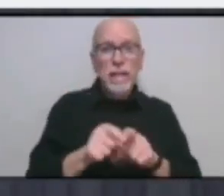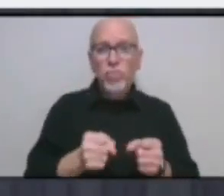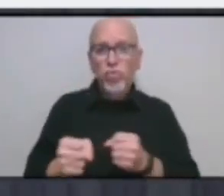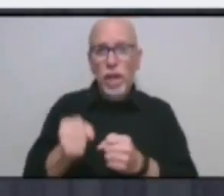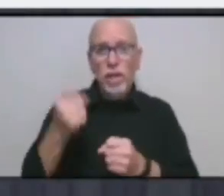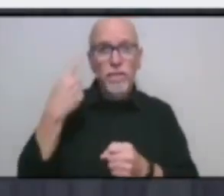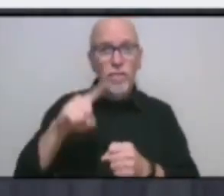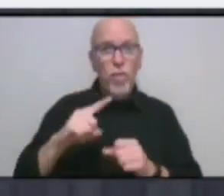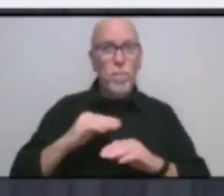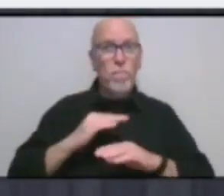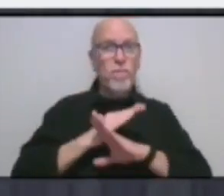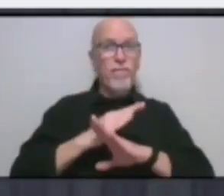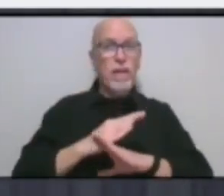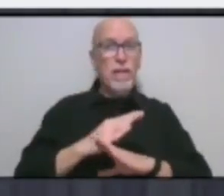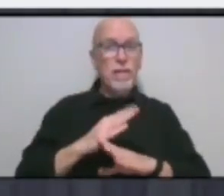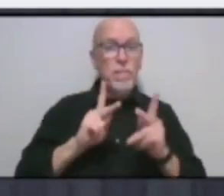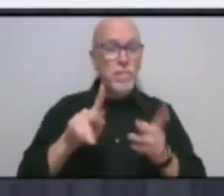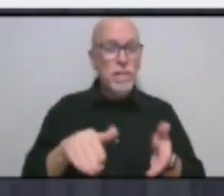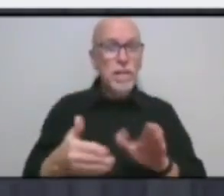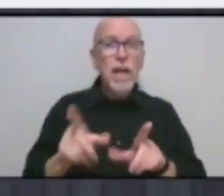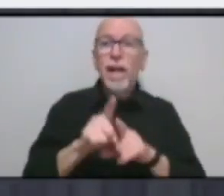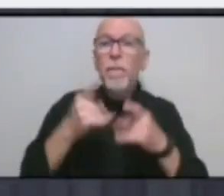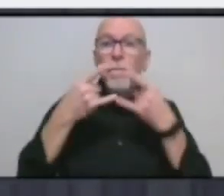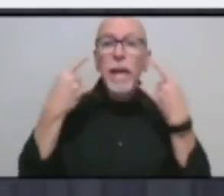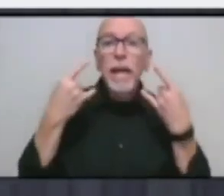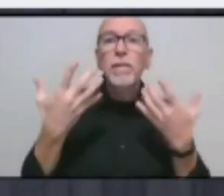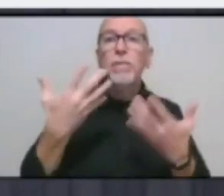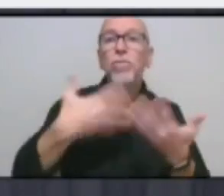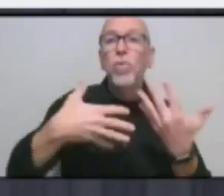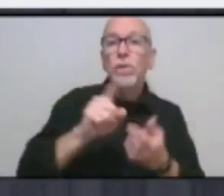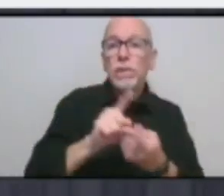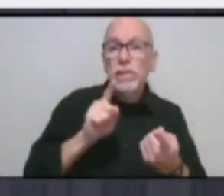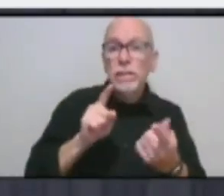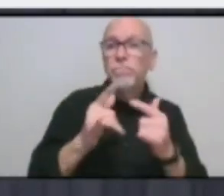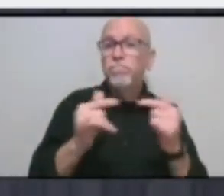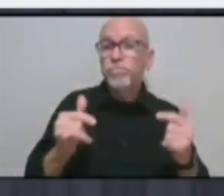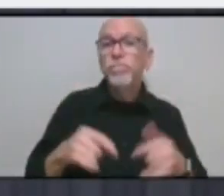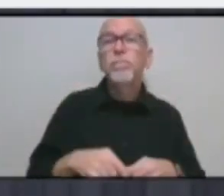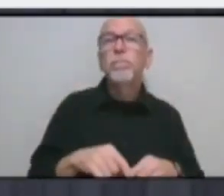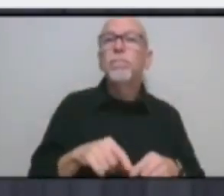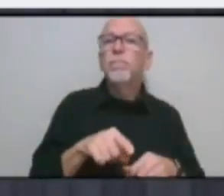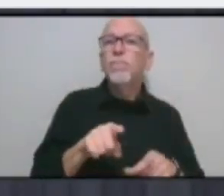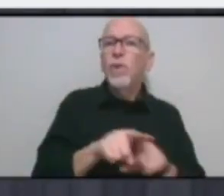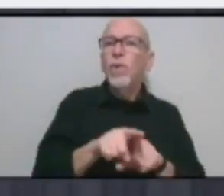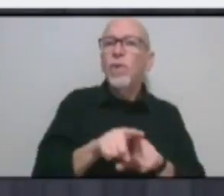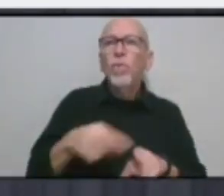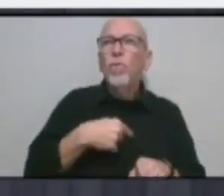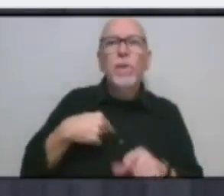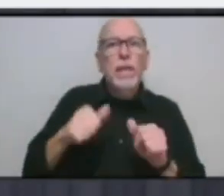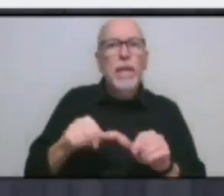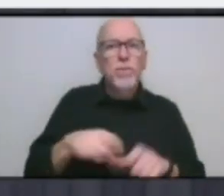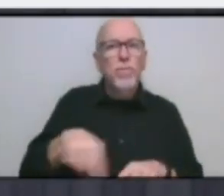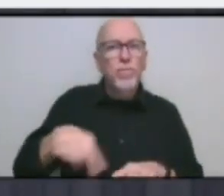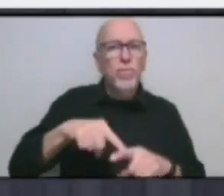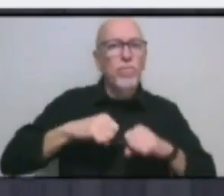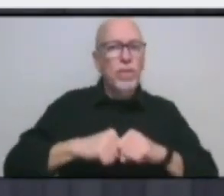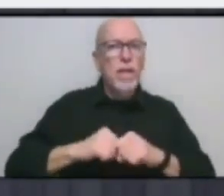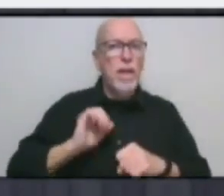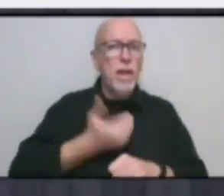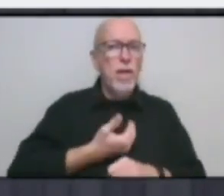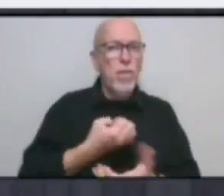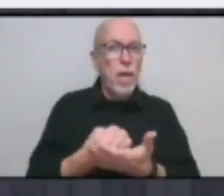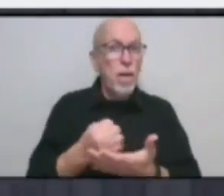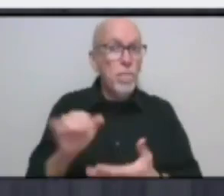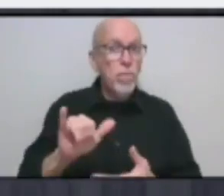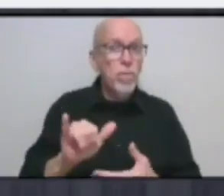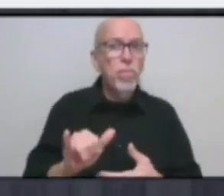prevent the loss of lives, like wearing masks and social distancing, are also the things that we can do to protect our economy. Let me